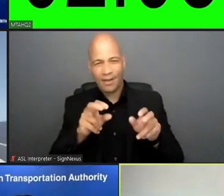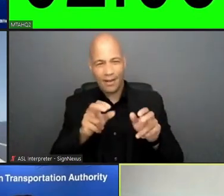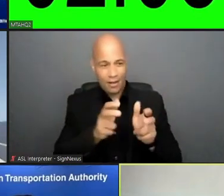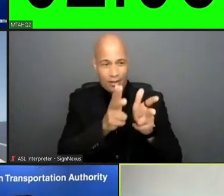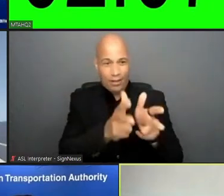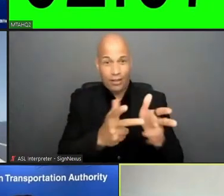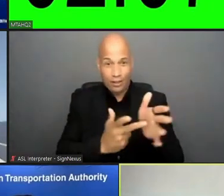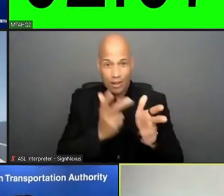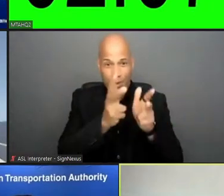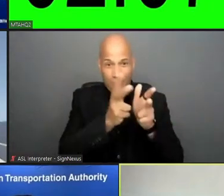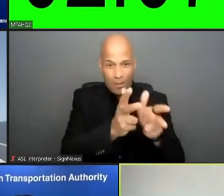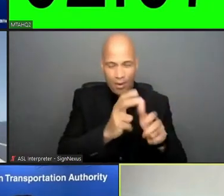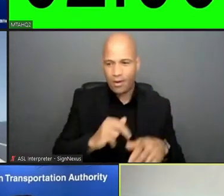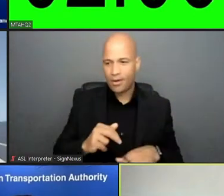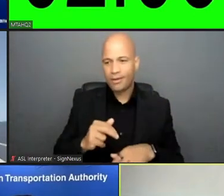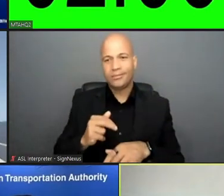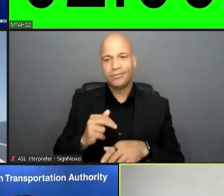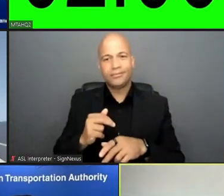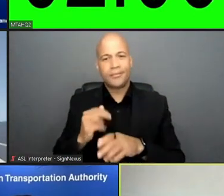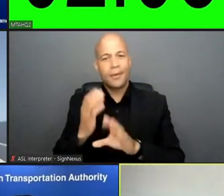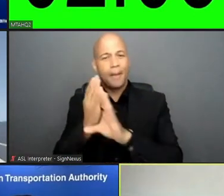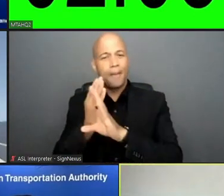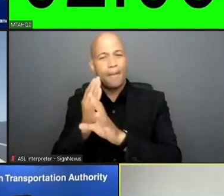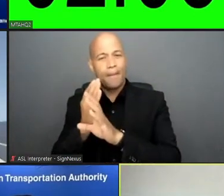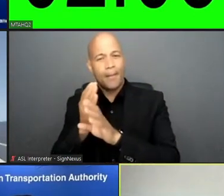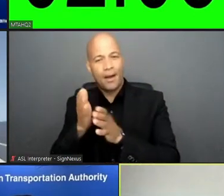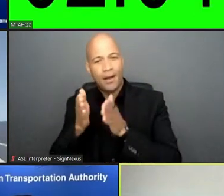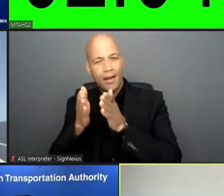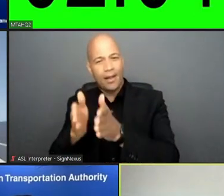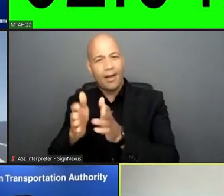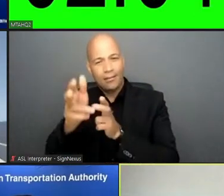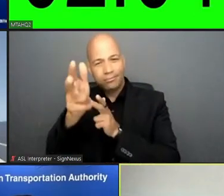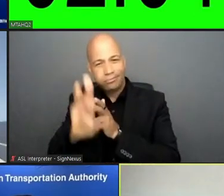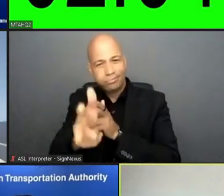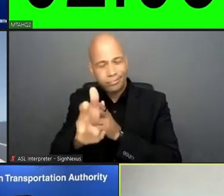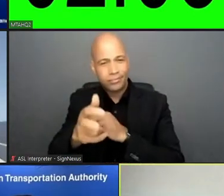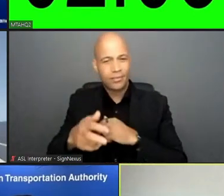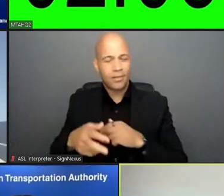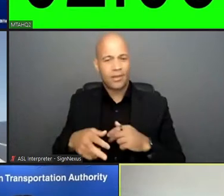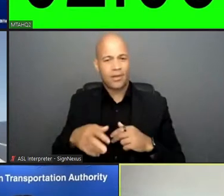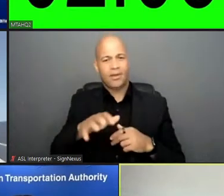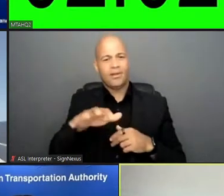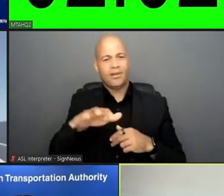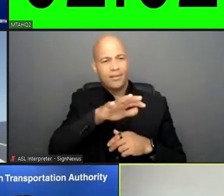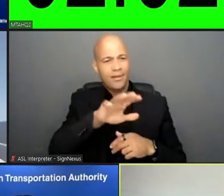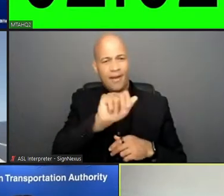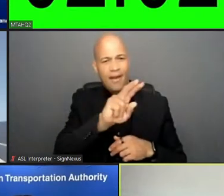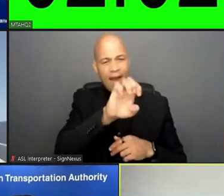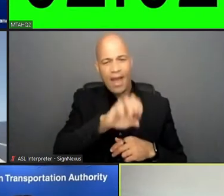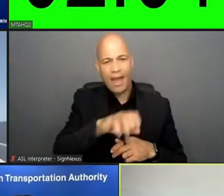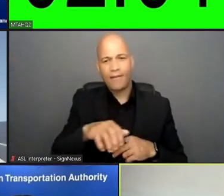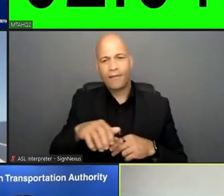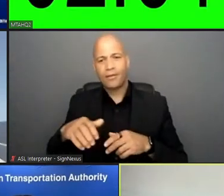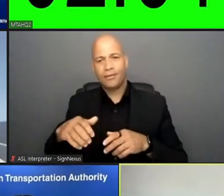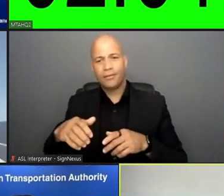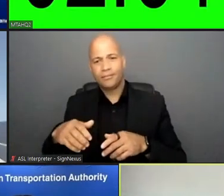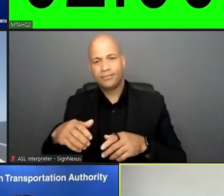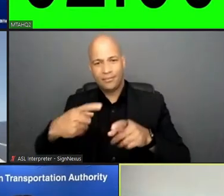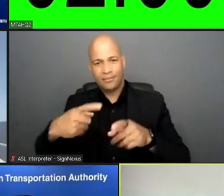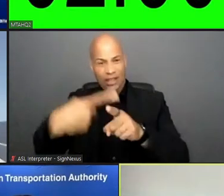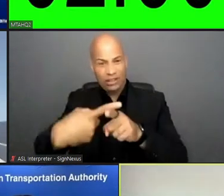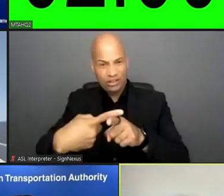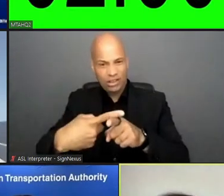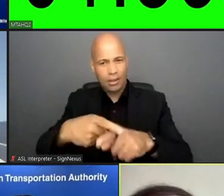standing in bus lanes the commercial vehicle ban on certain Avenues and roadways and the blocking of intersections